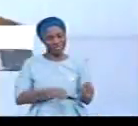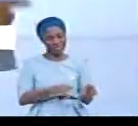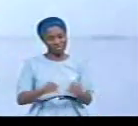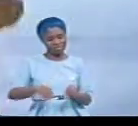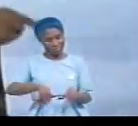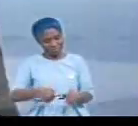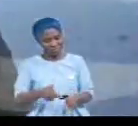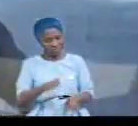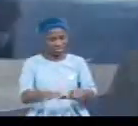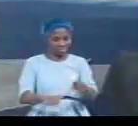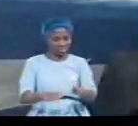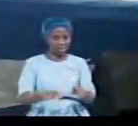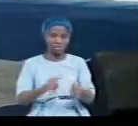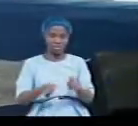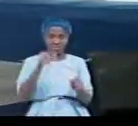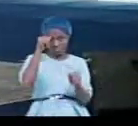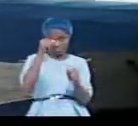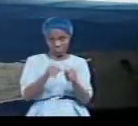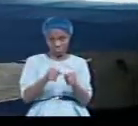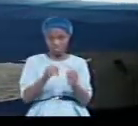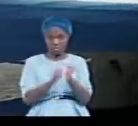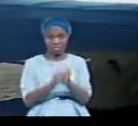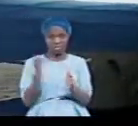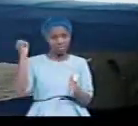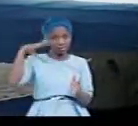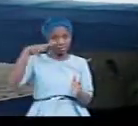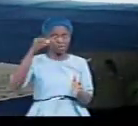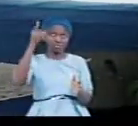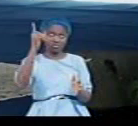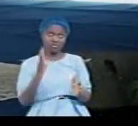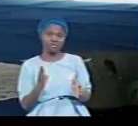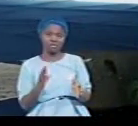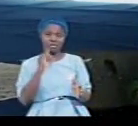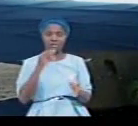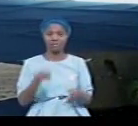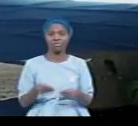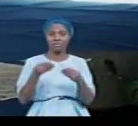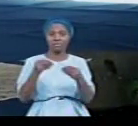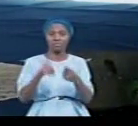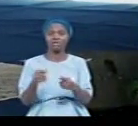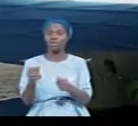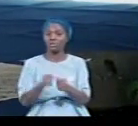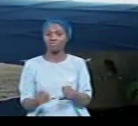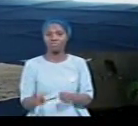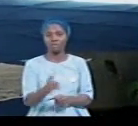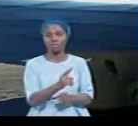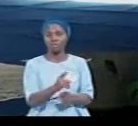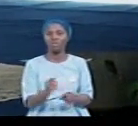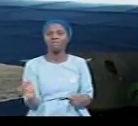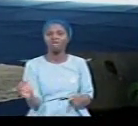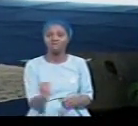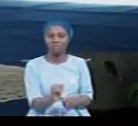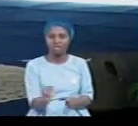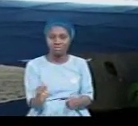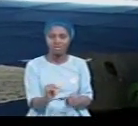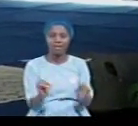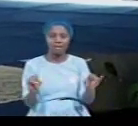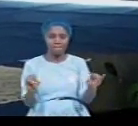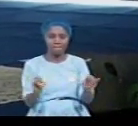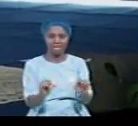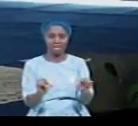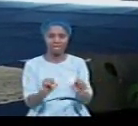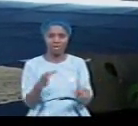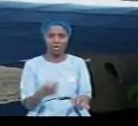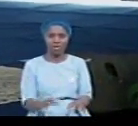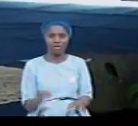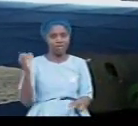remember that the grace of God is giving to everyone the same measure of